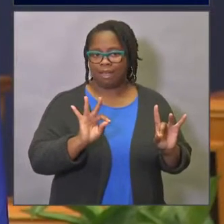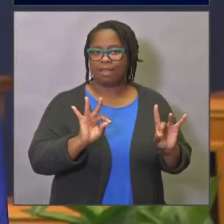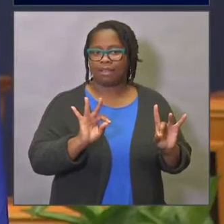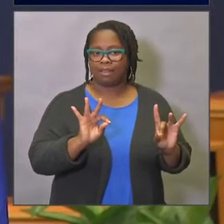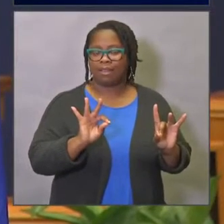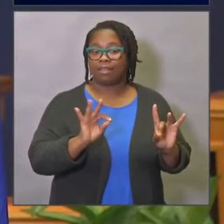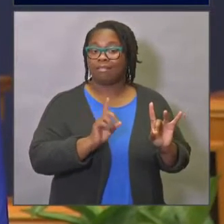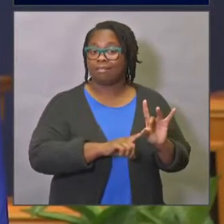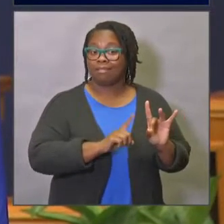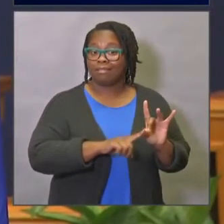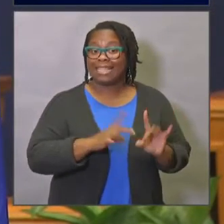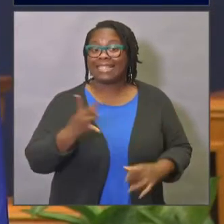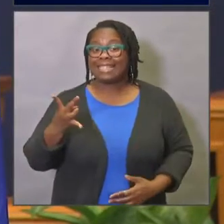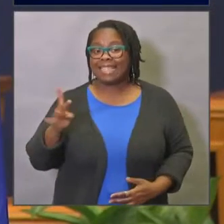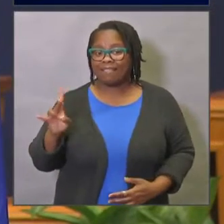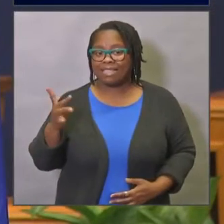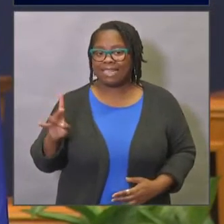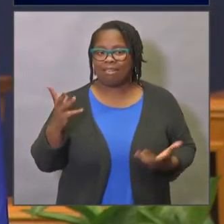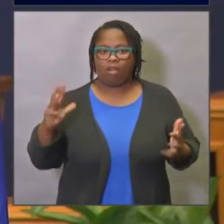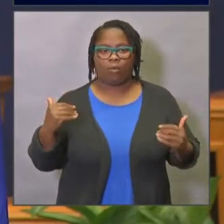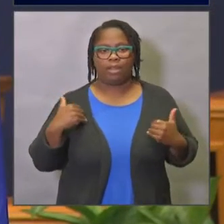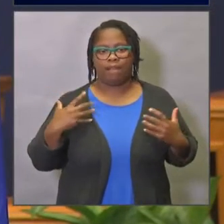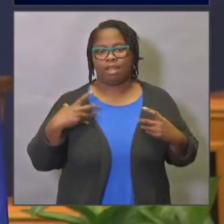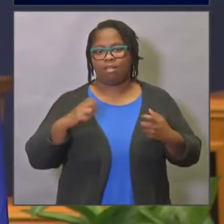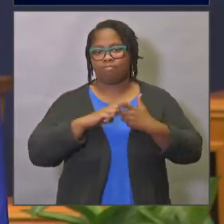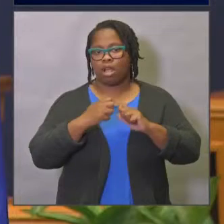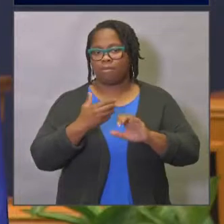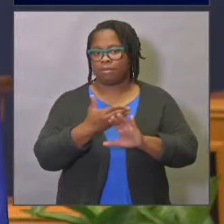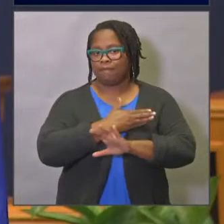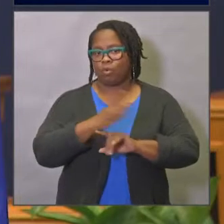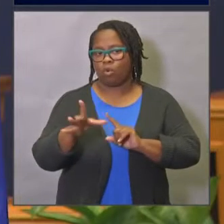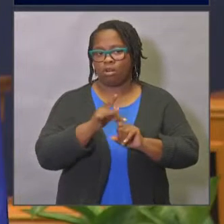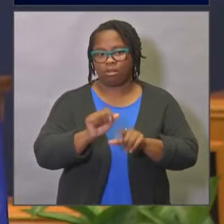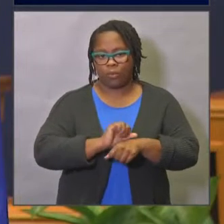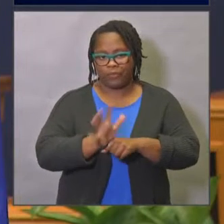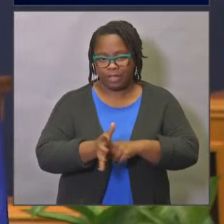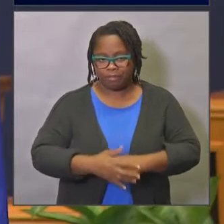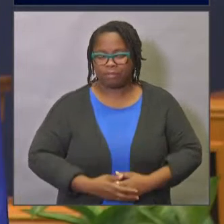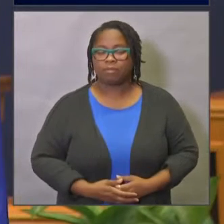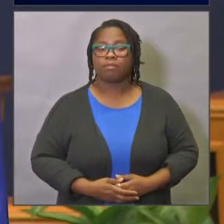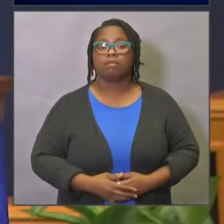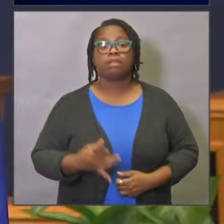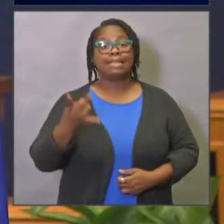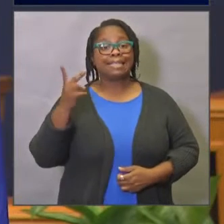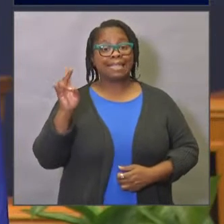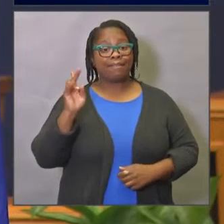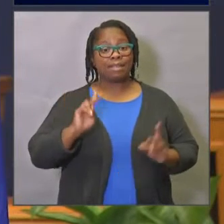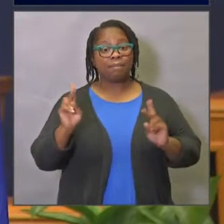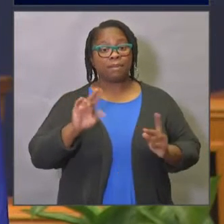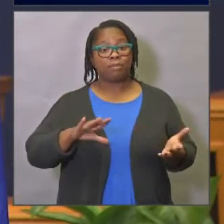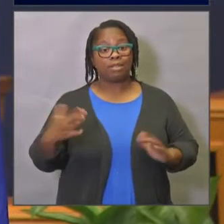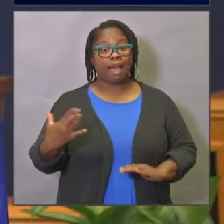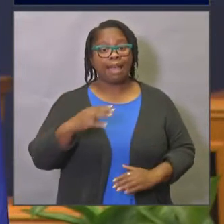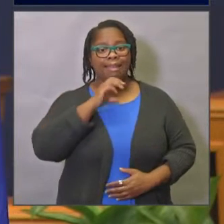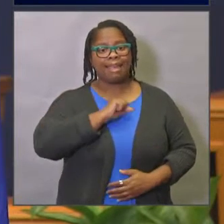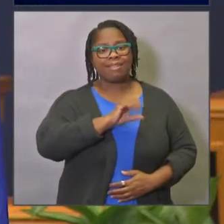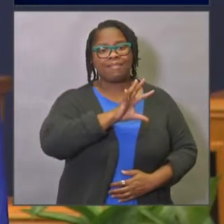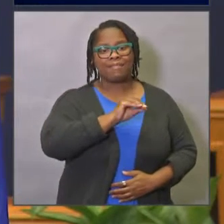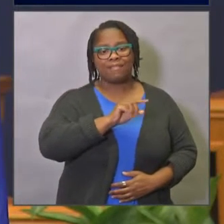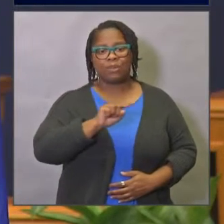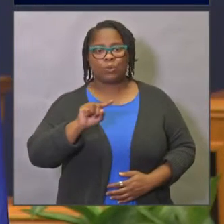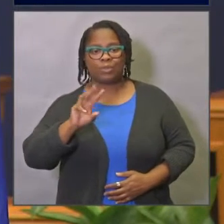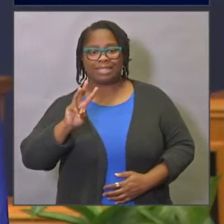and 17 people in this age group had underlying health conditions. 17 people who died are between the ages of 50